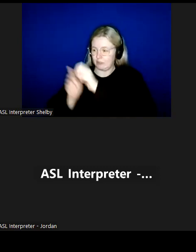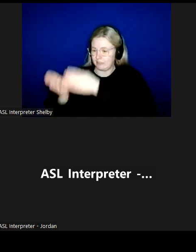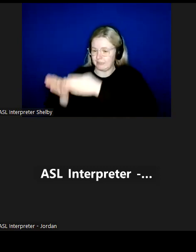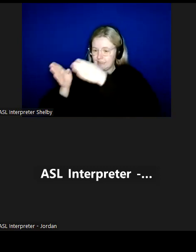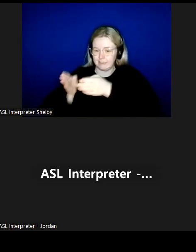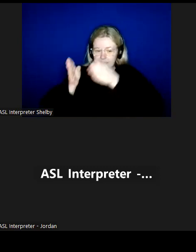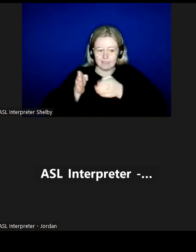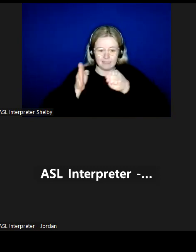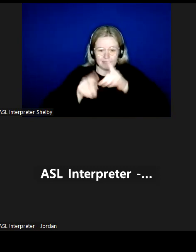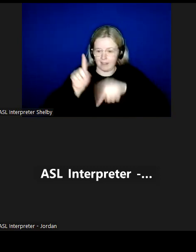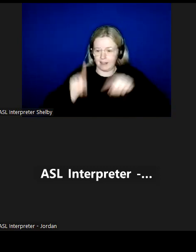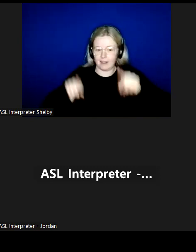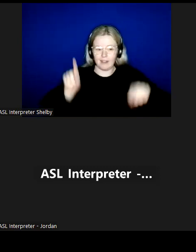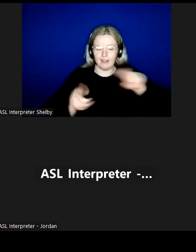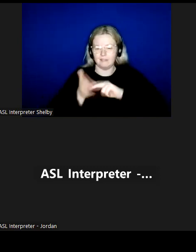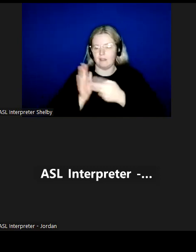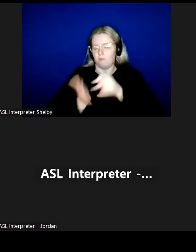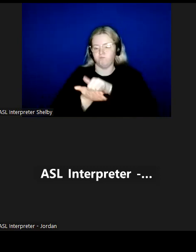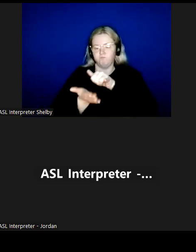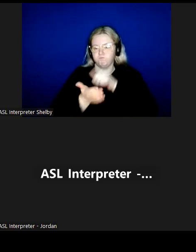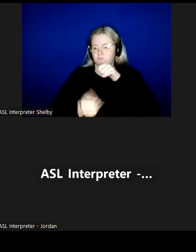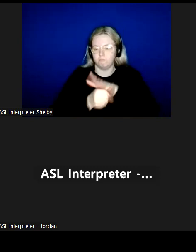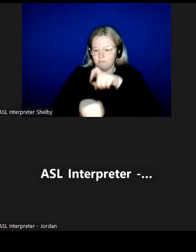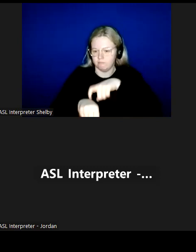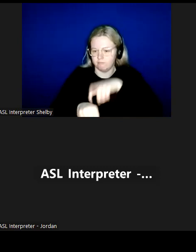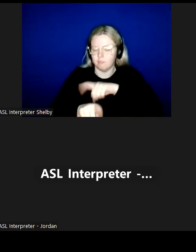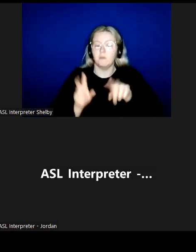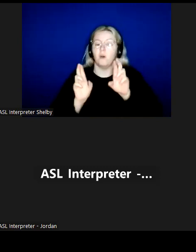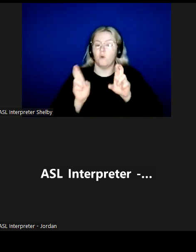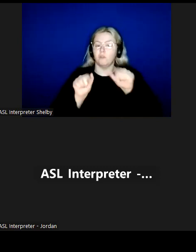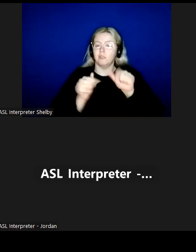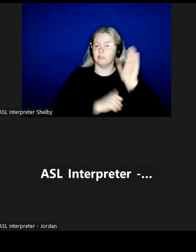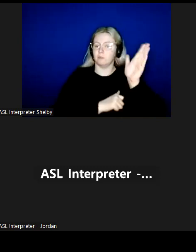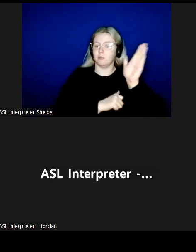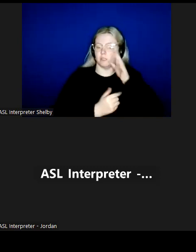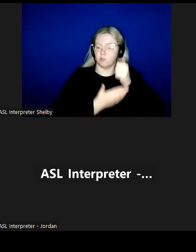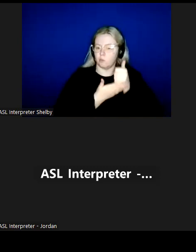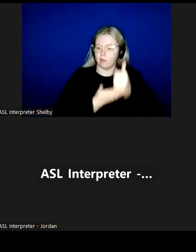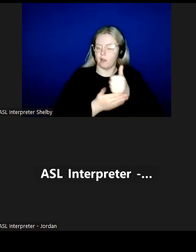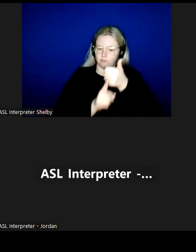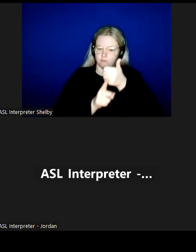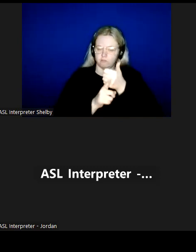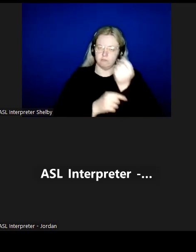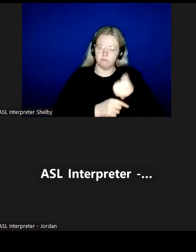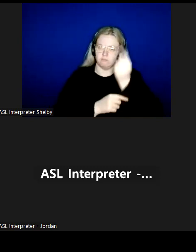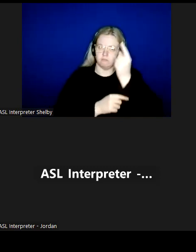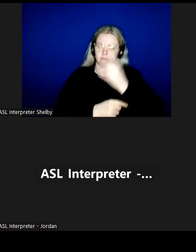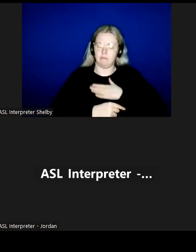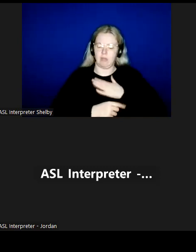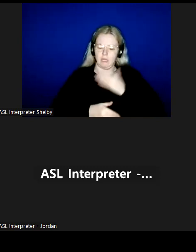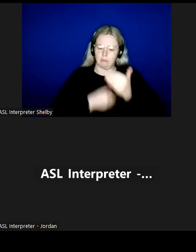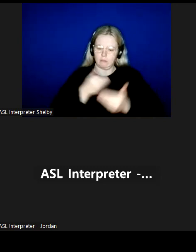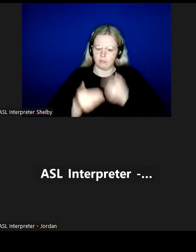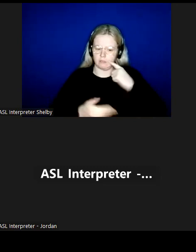this presentation is to be able to hopefully assist you in understanding where you are in the grieving